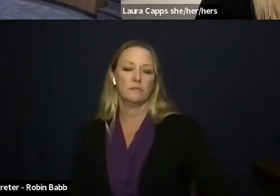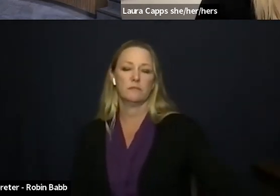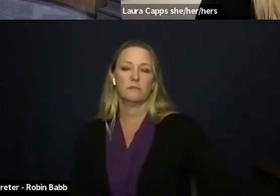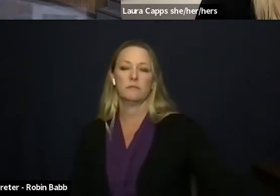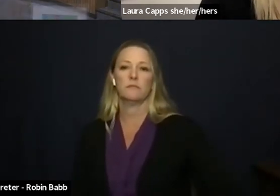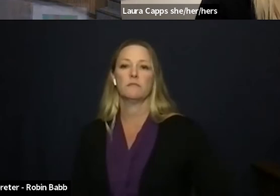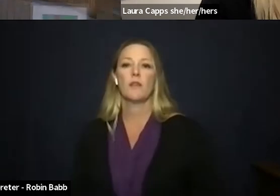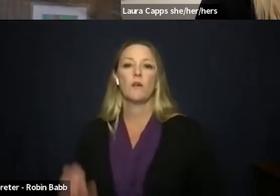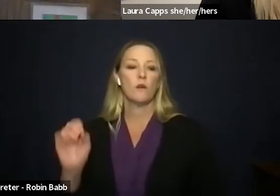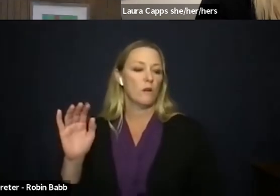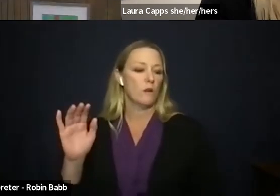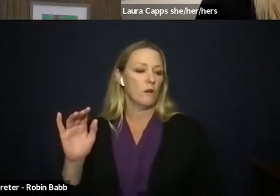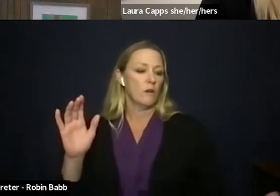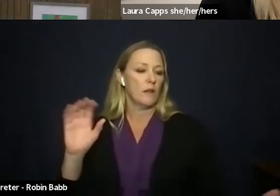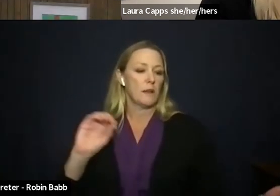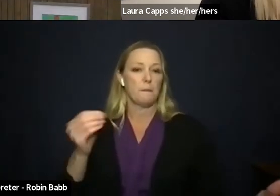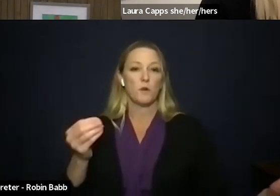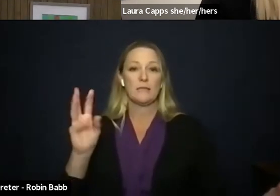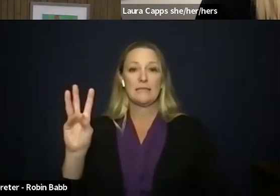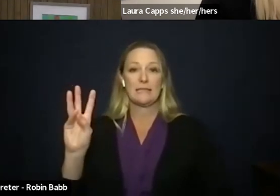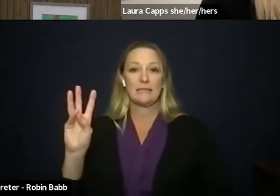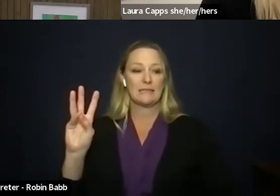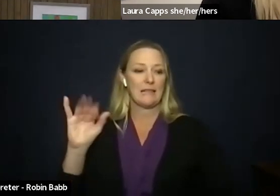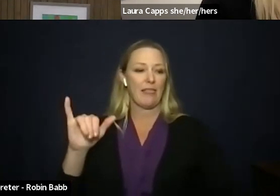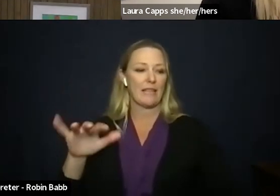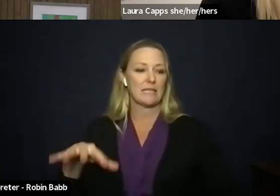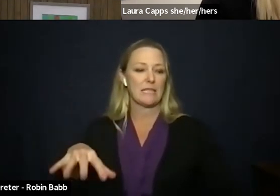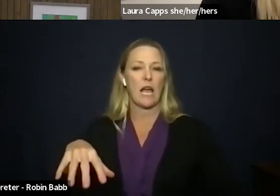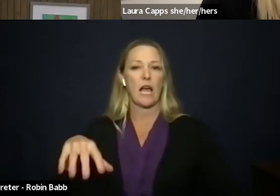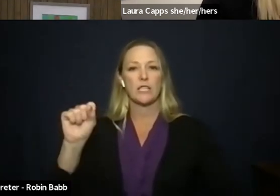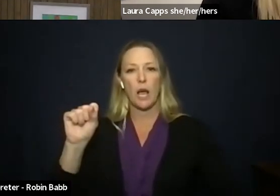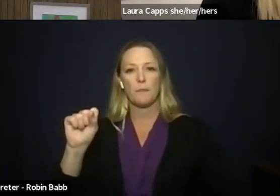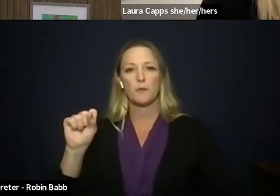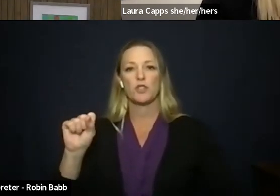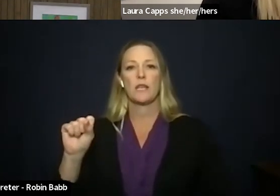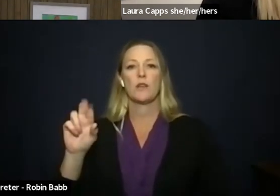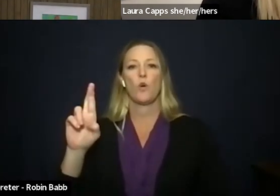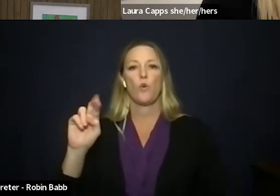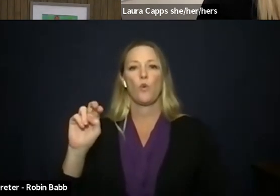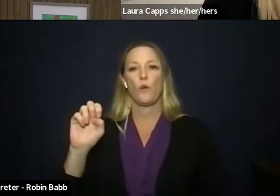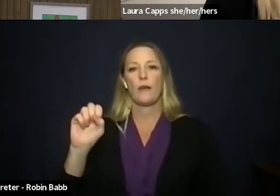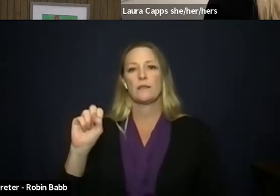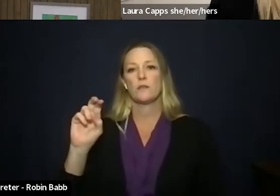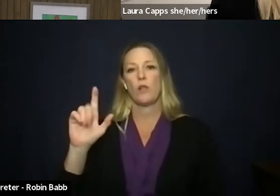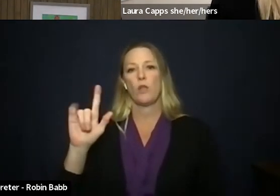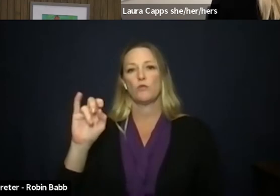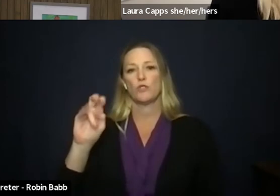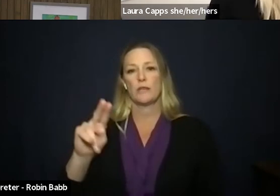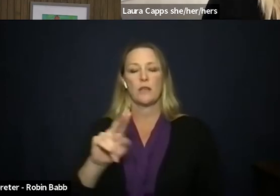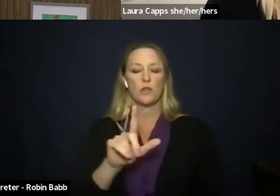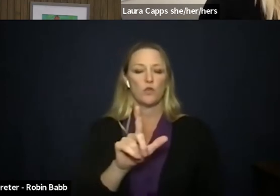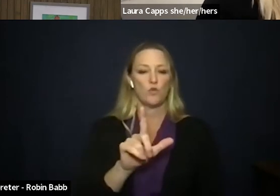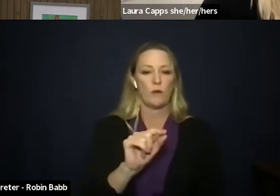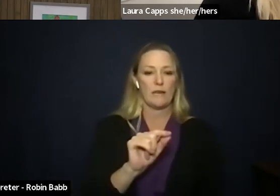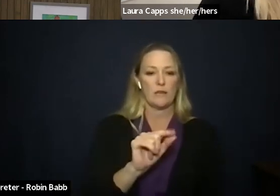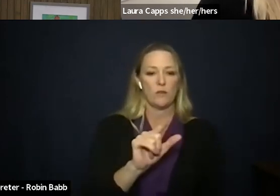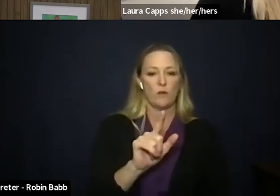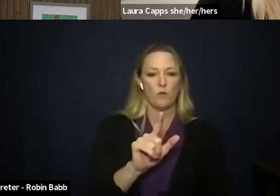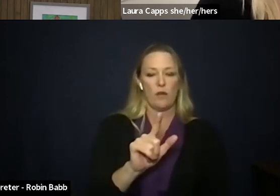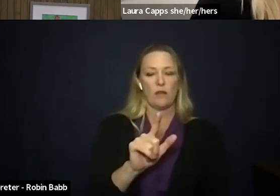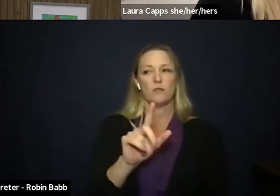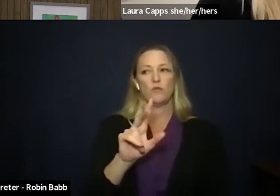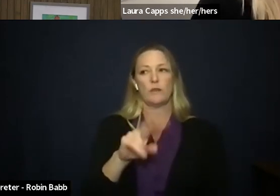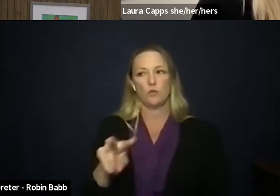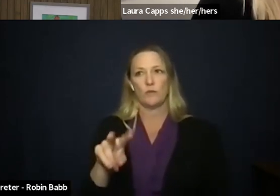okay number six is the adoption of resolution number 2021 2217 in